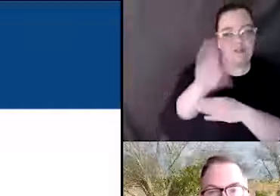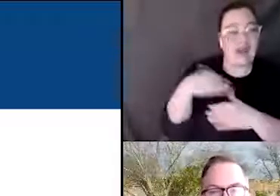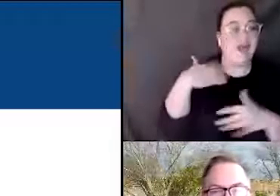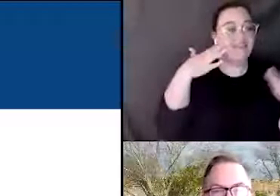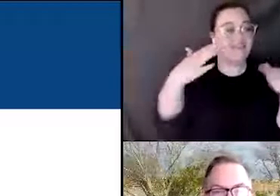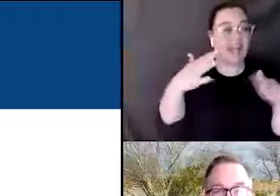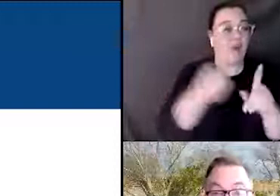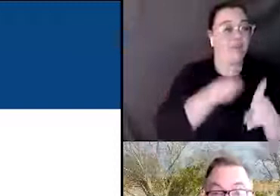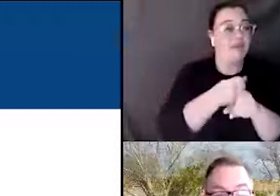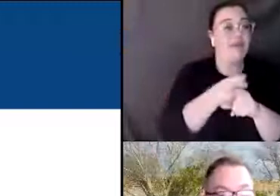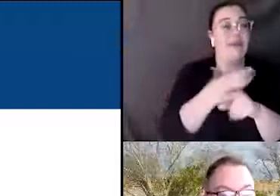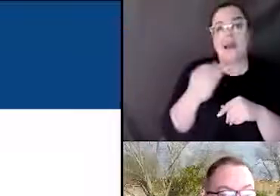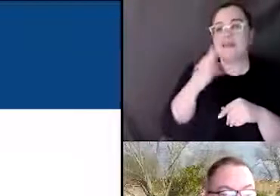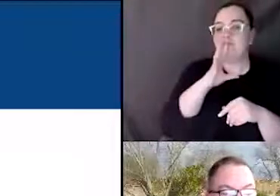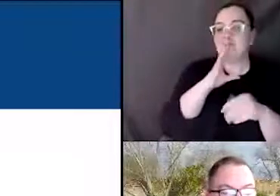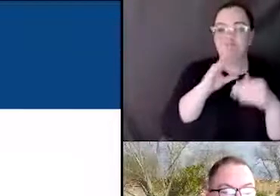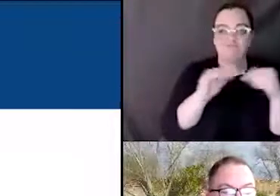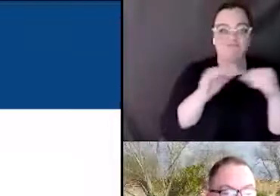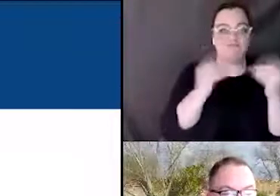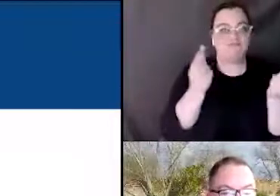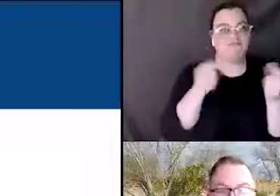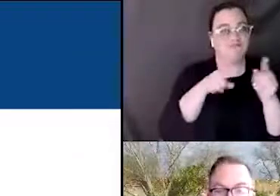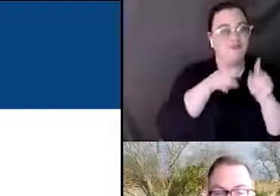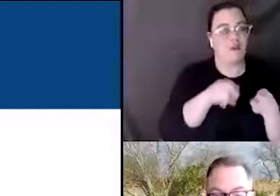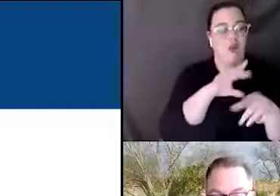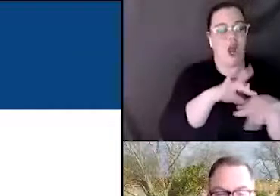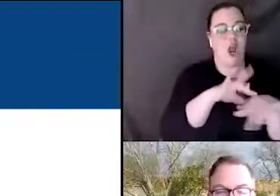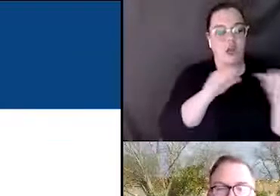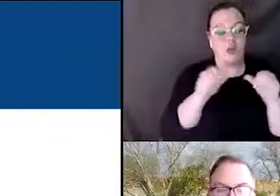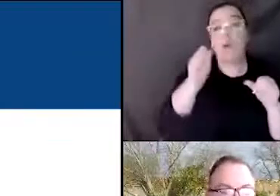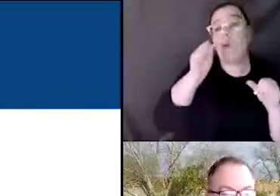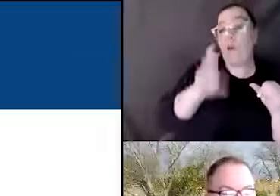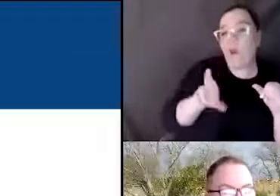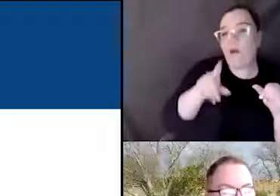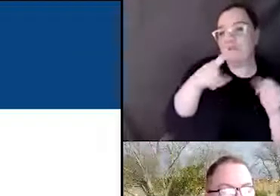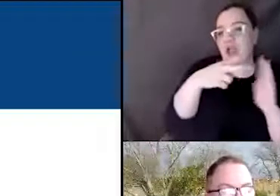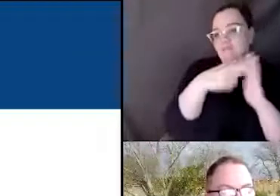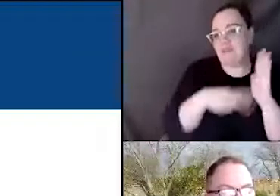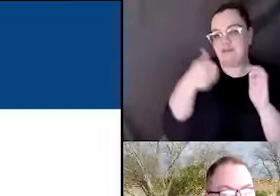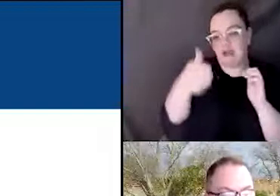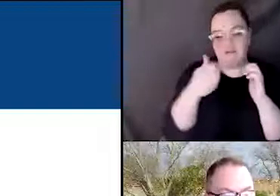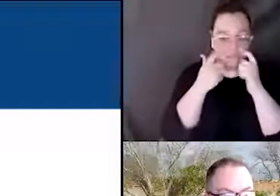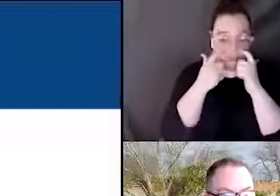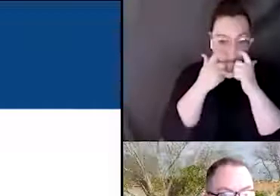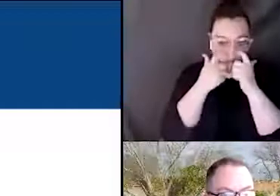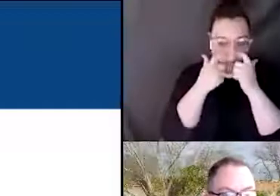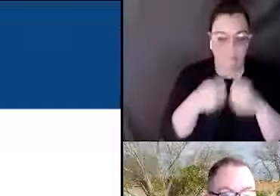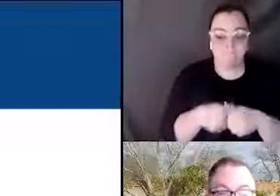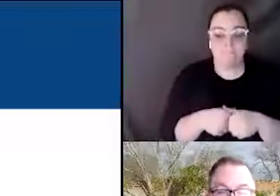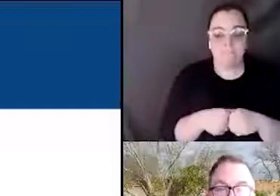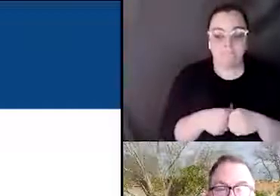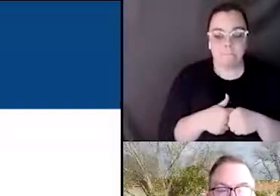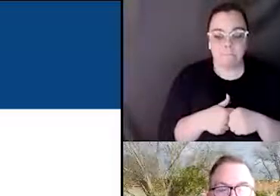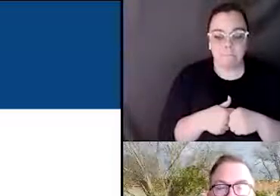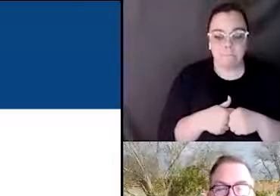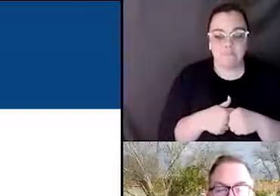narration for what to do during an earthquake. Or you can read it yourself. So you can